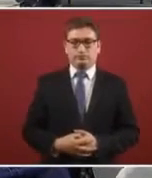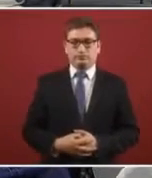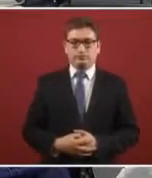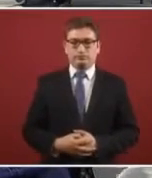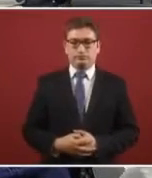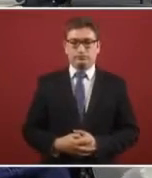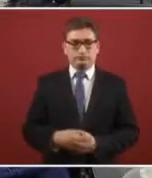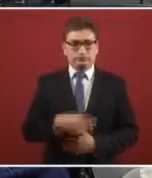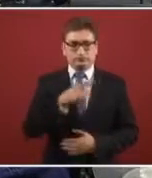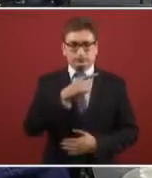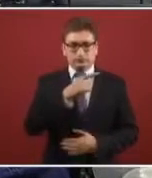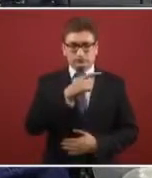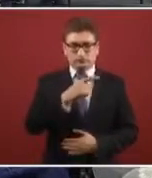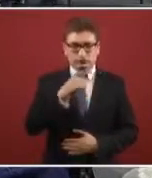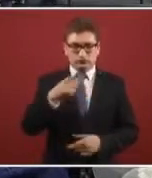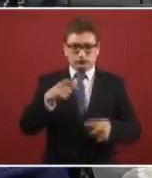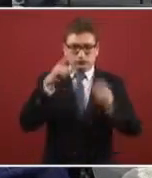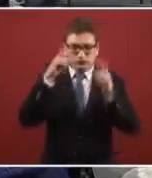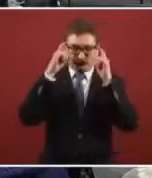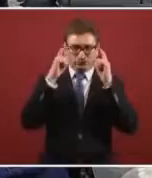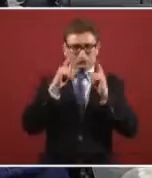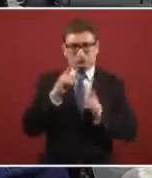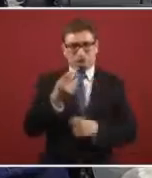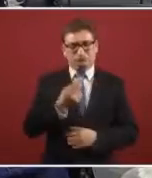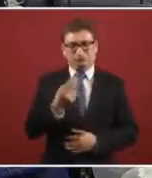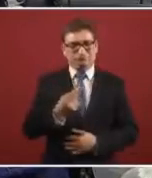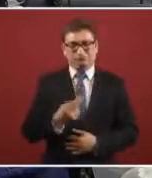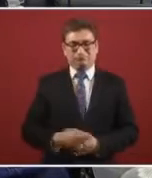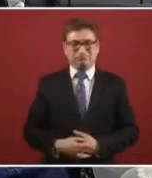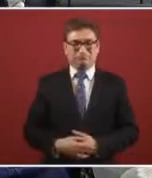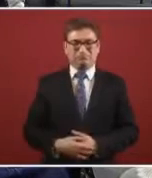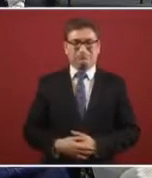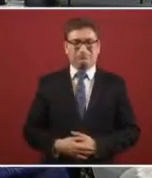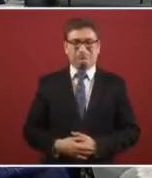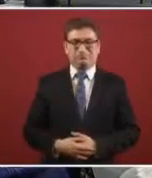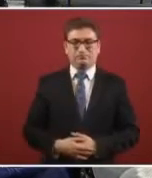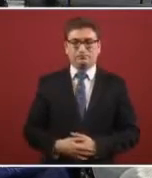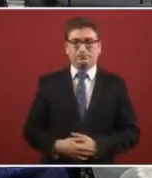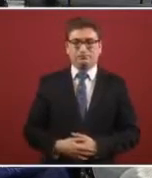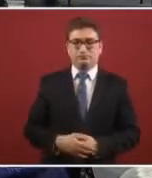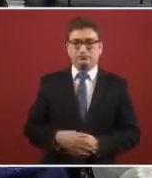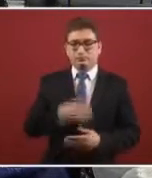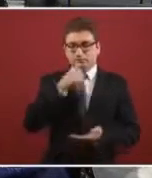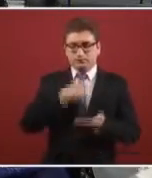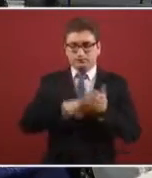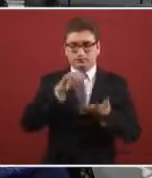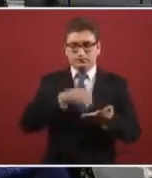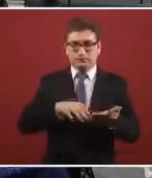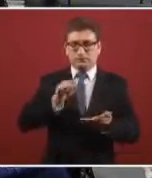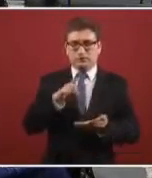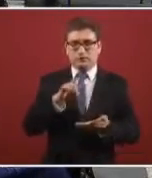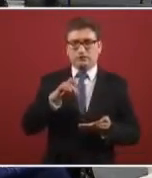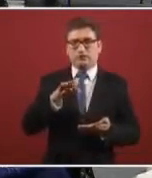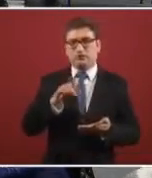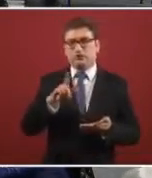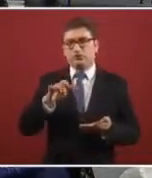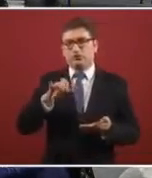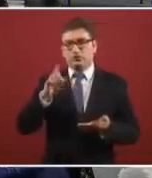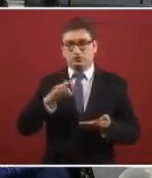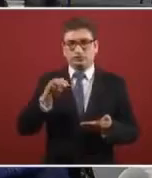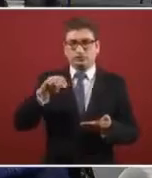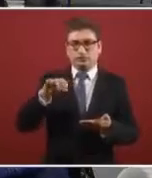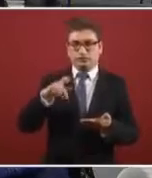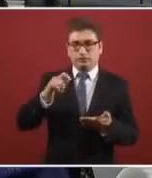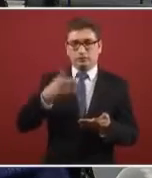Because he reads slow. Oh, he says you don't need glasses. Sí, la carta de Adolfo López Mateos a la patria,